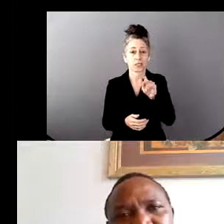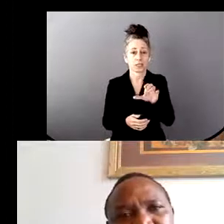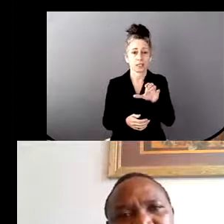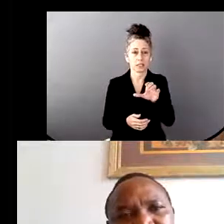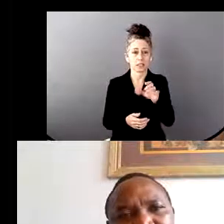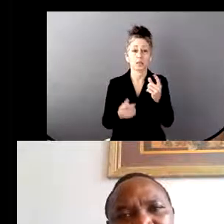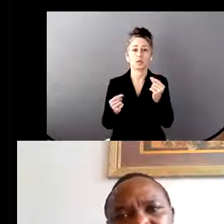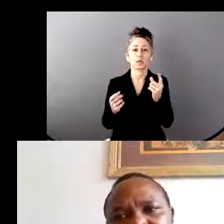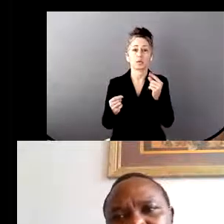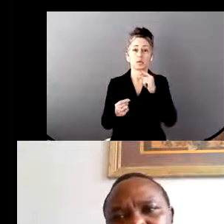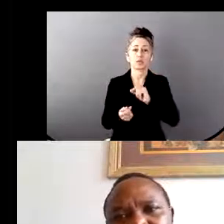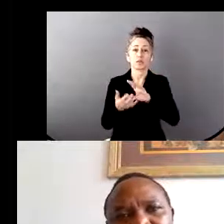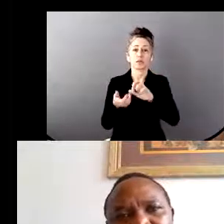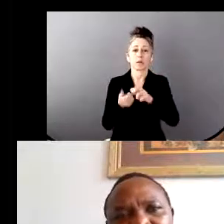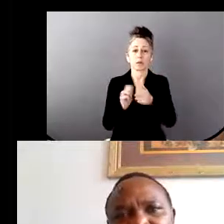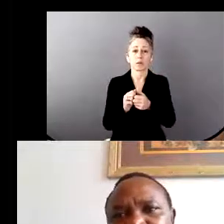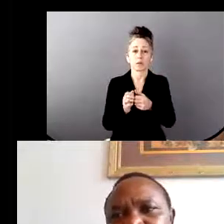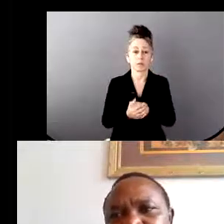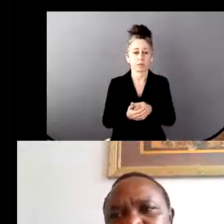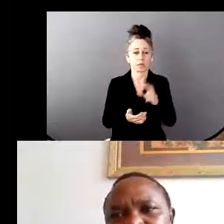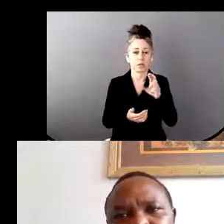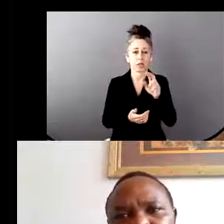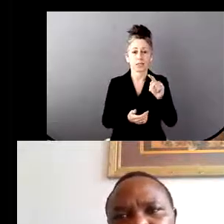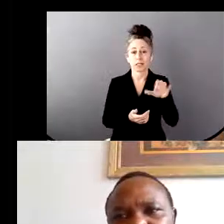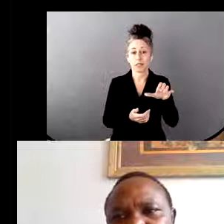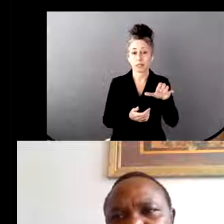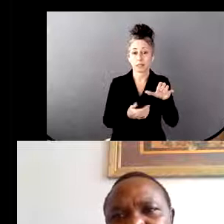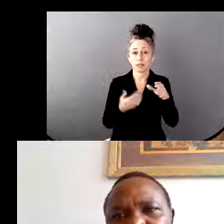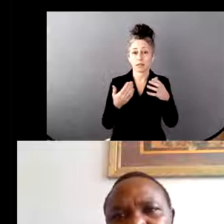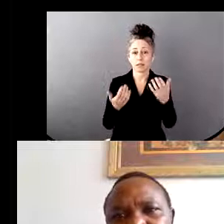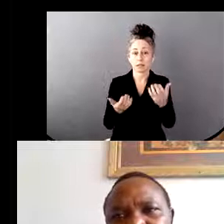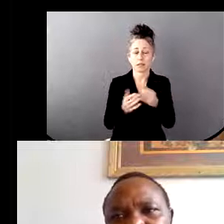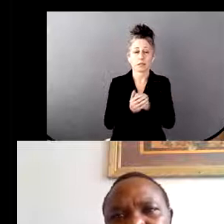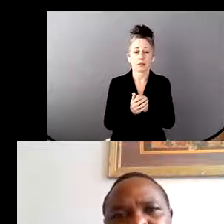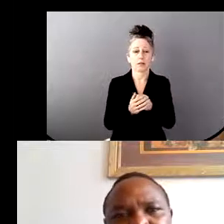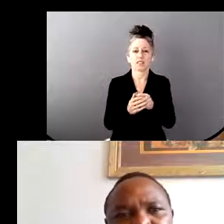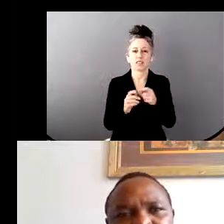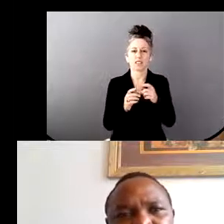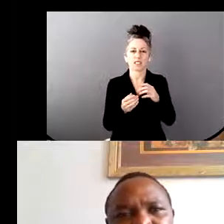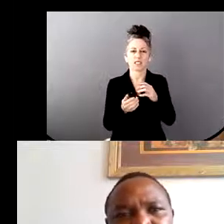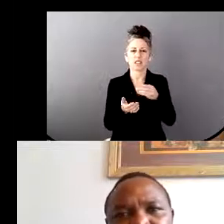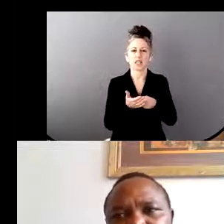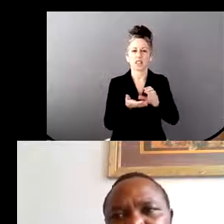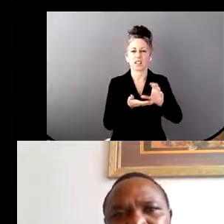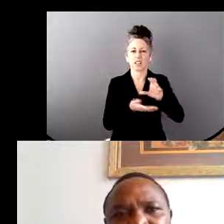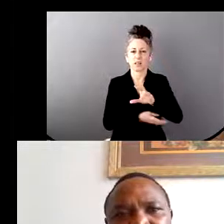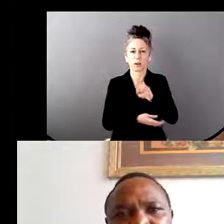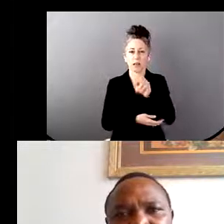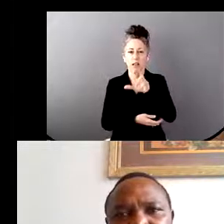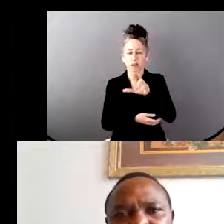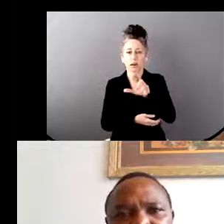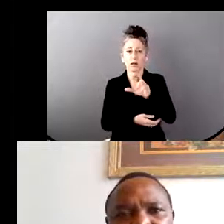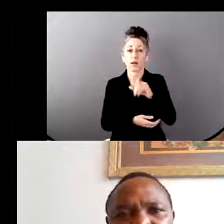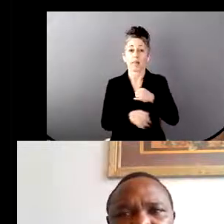problem, RRTC, of course, is funded by, funding agency is NIDILRR, and we have 8